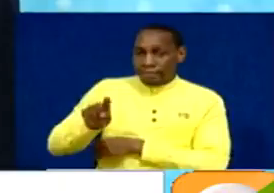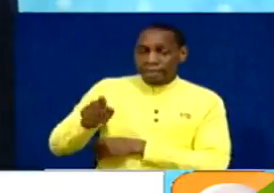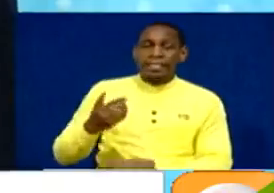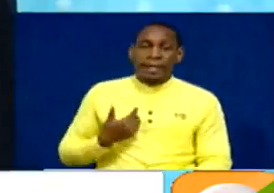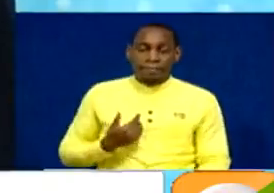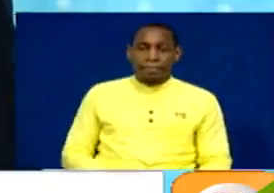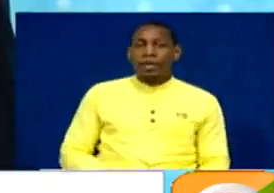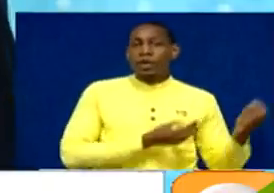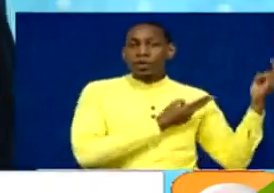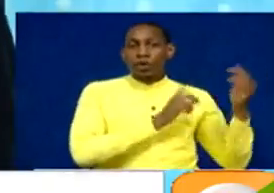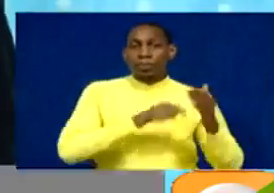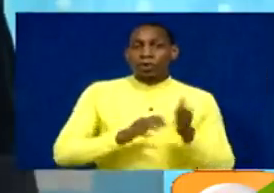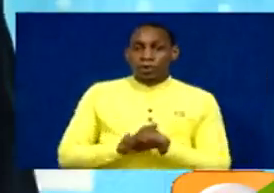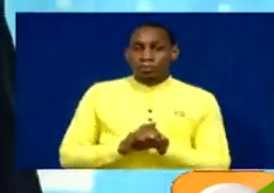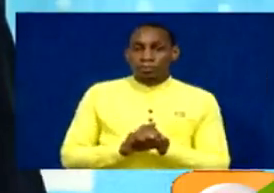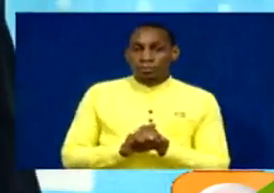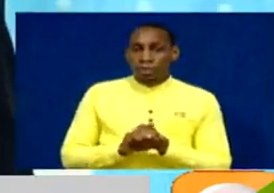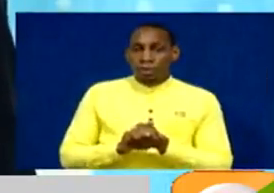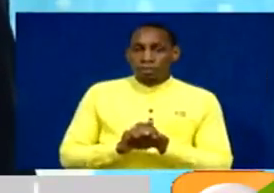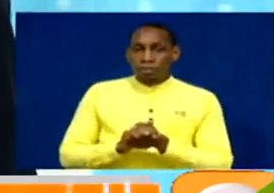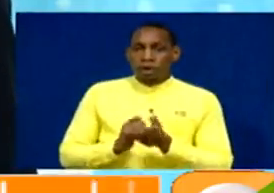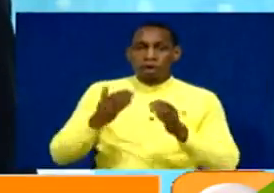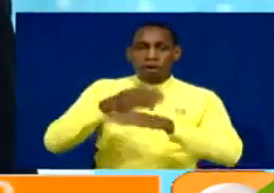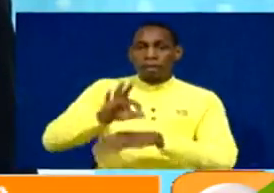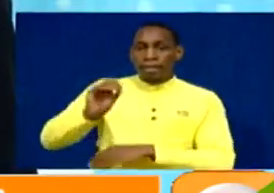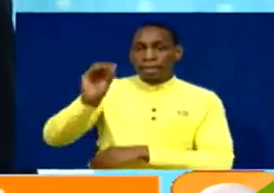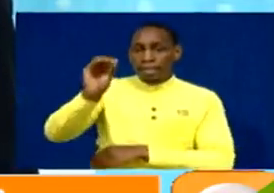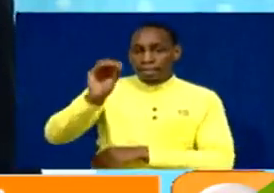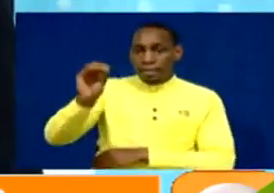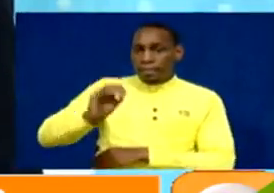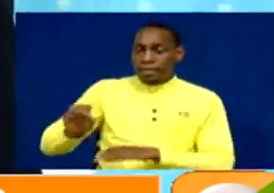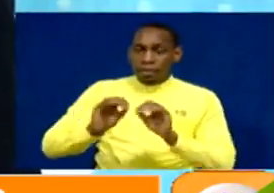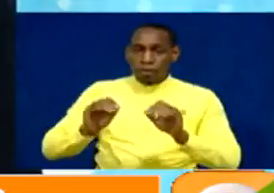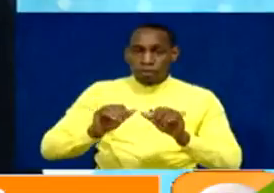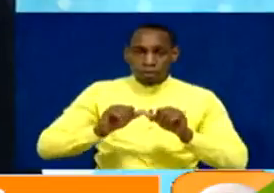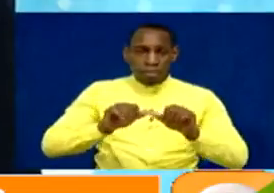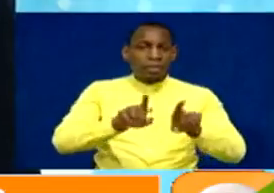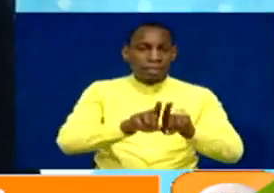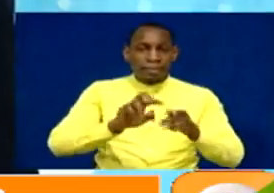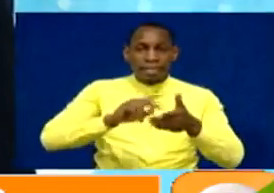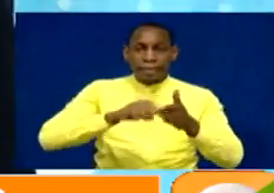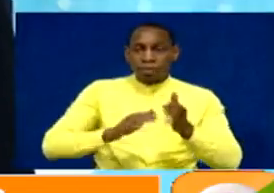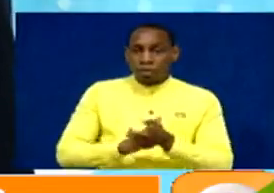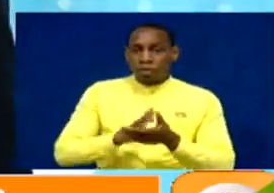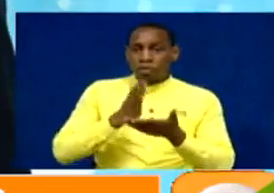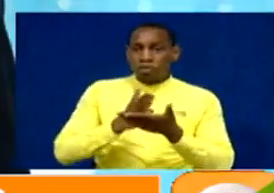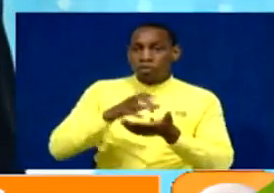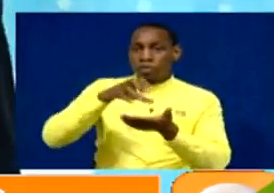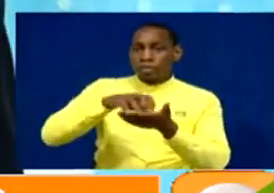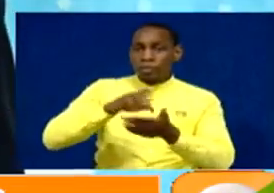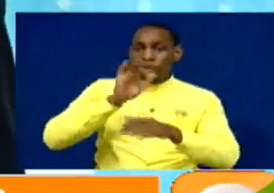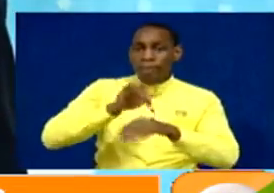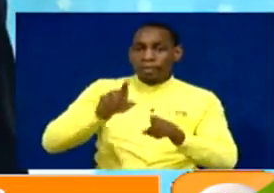We hope that we are not going to tip over 30% and maintain it at that, and that will mean that we have a saturation